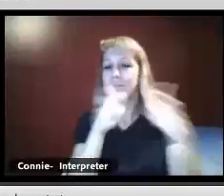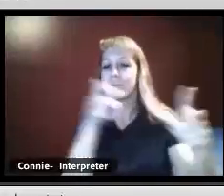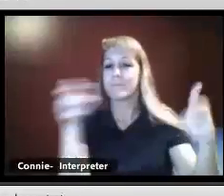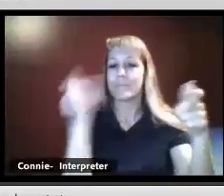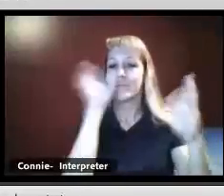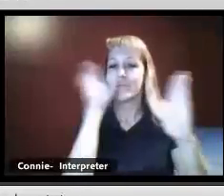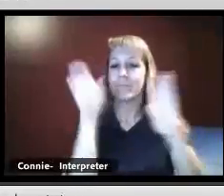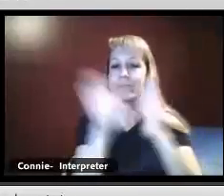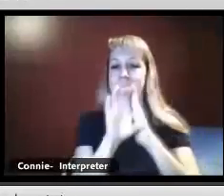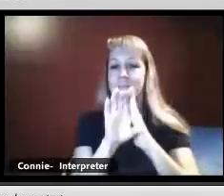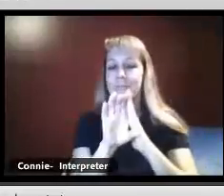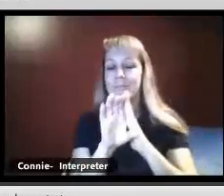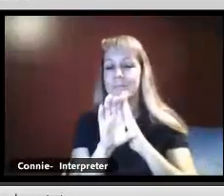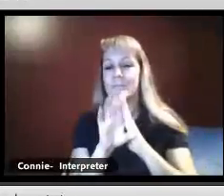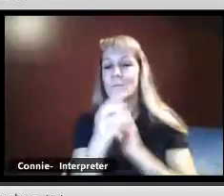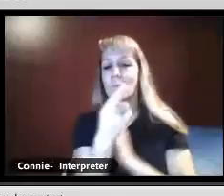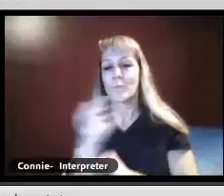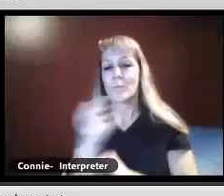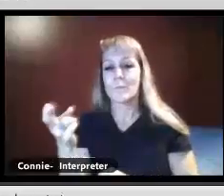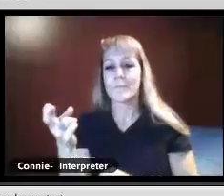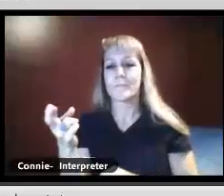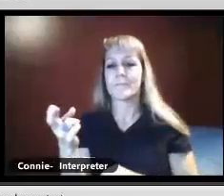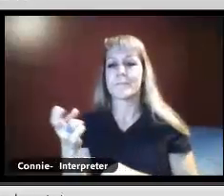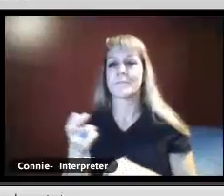say, resources